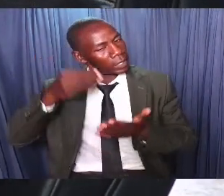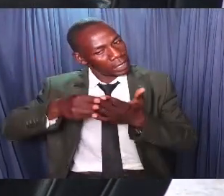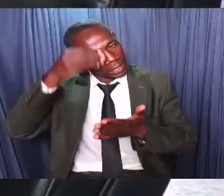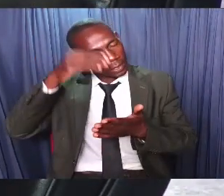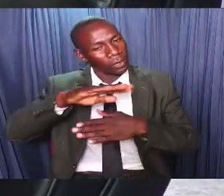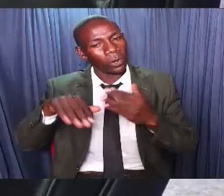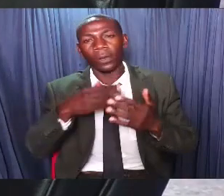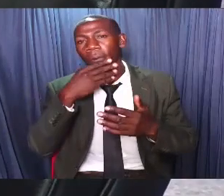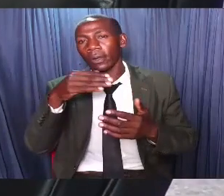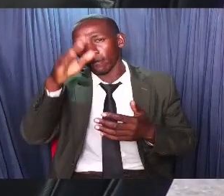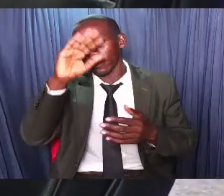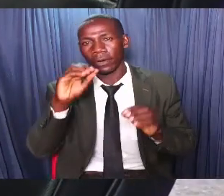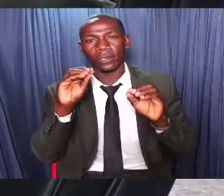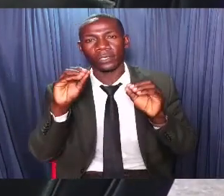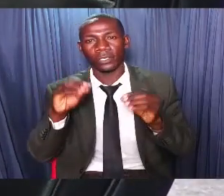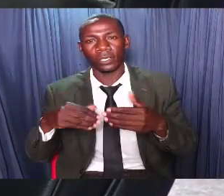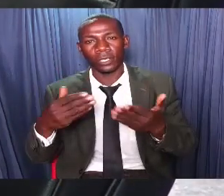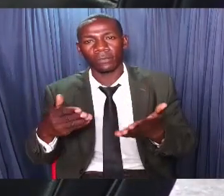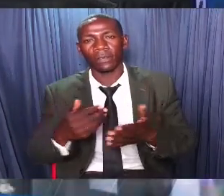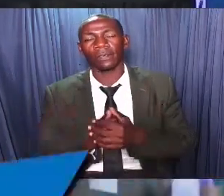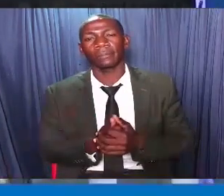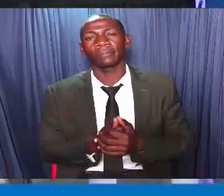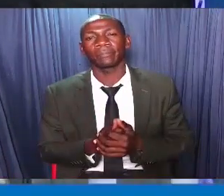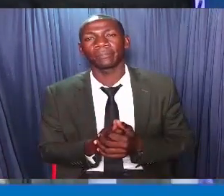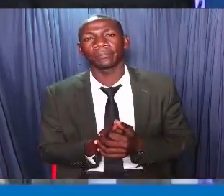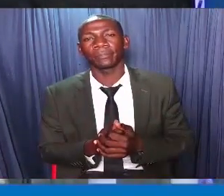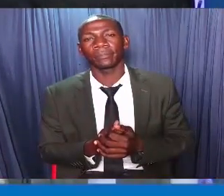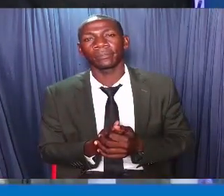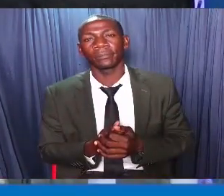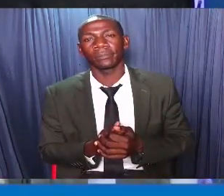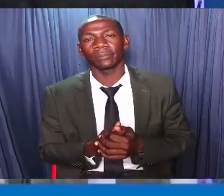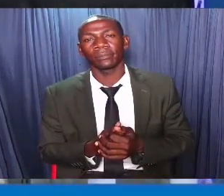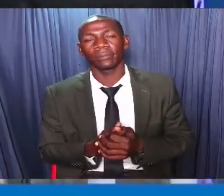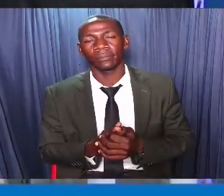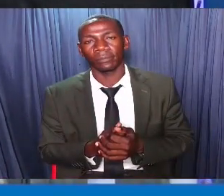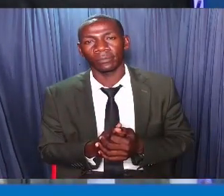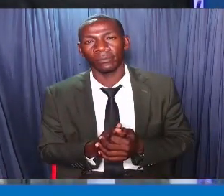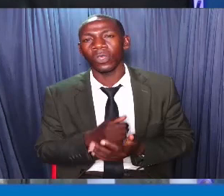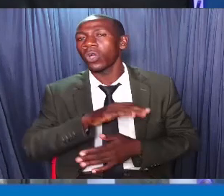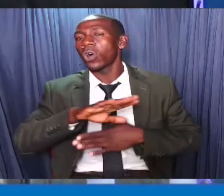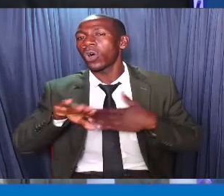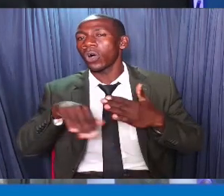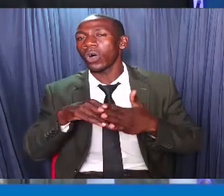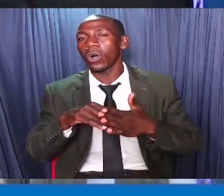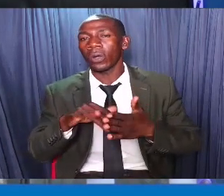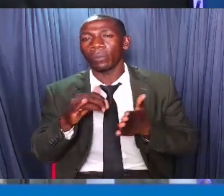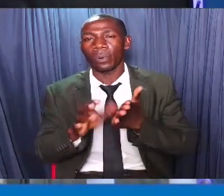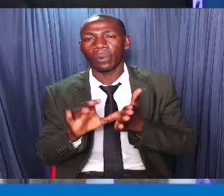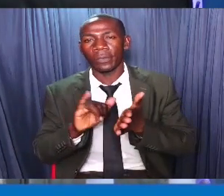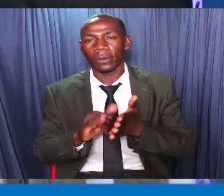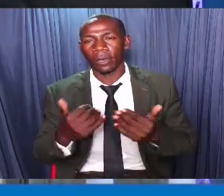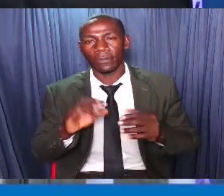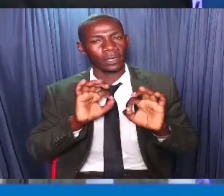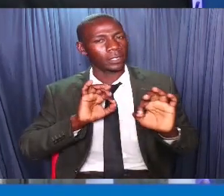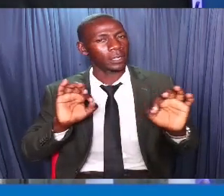yote mtumishi wa Mungu ambaye anapewa. And learn from all that God, the servant of God is given. Hizo zote ulizo nazo shida zote si